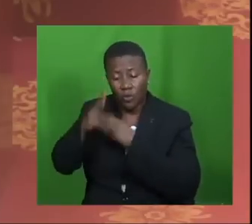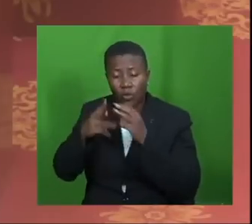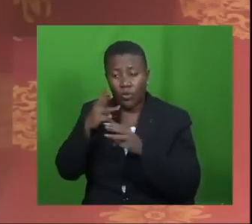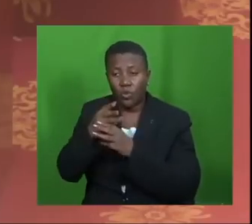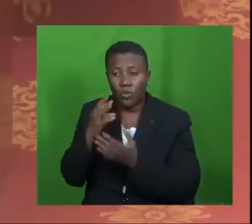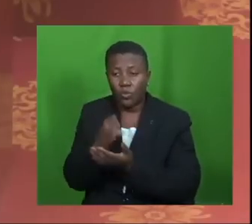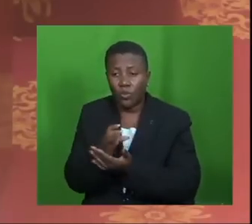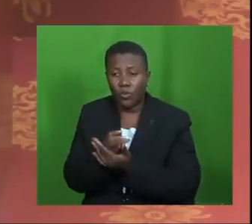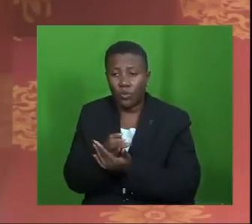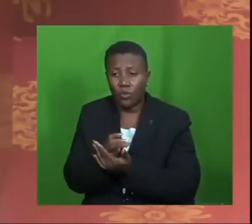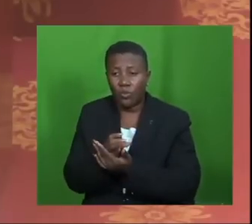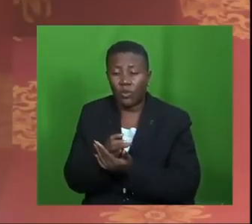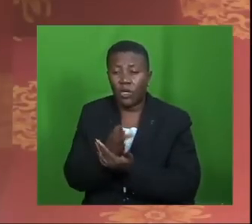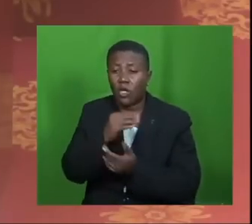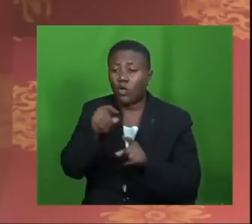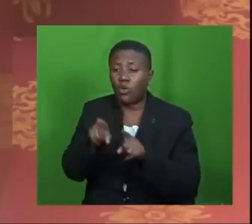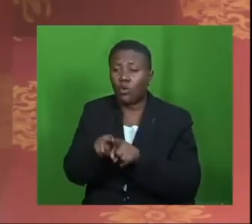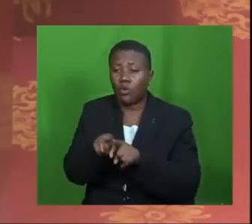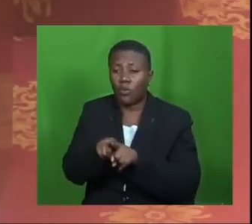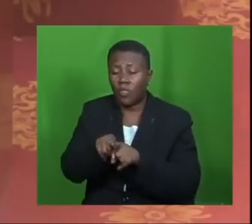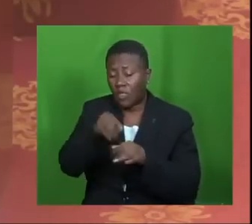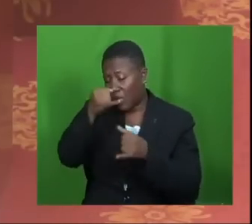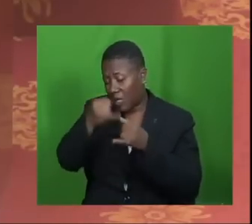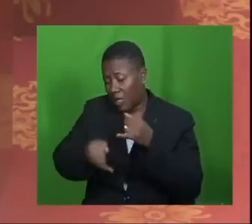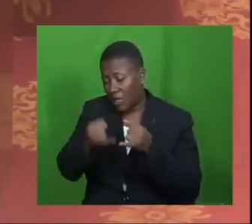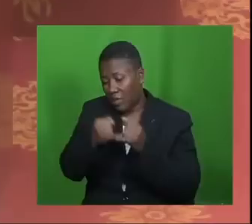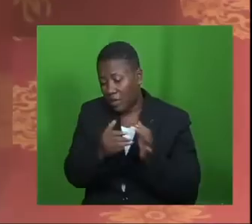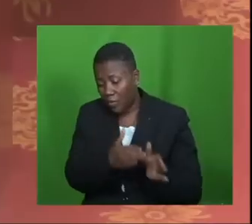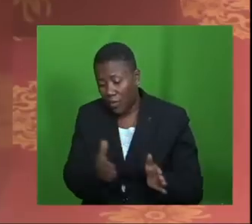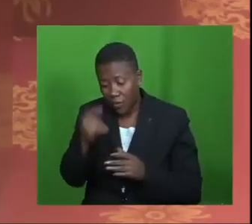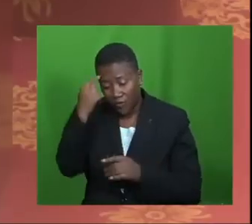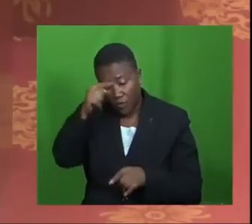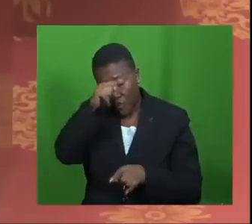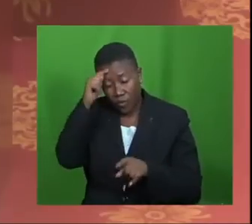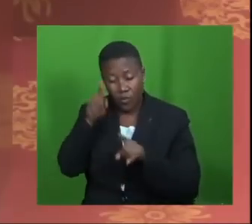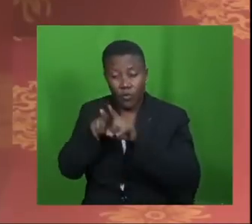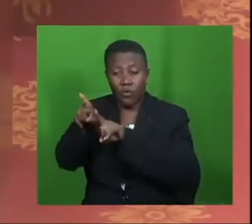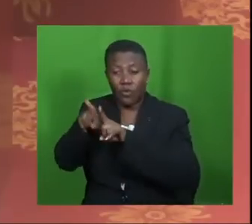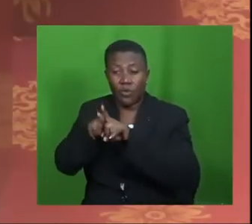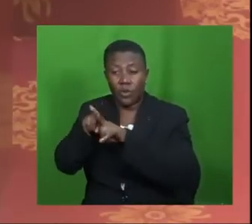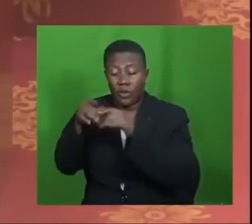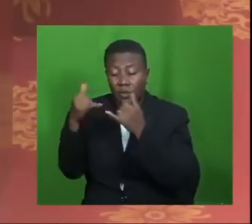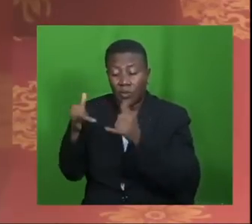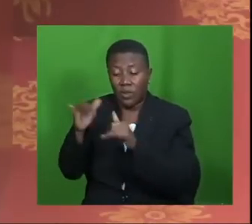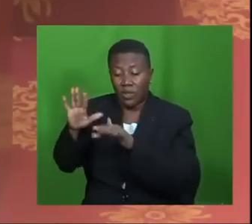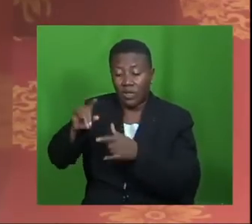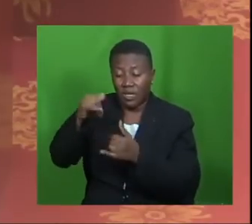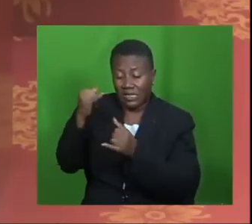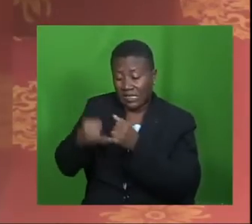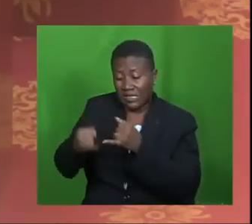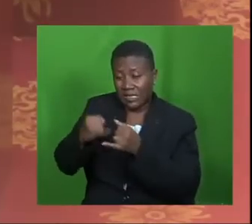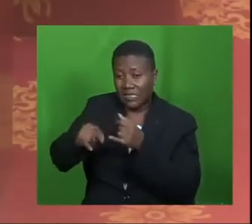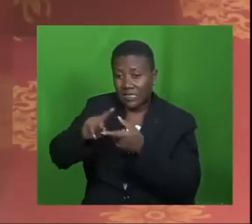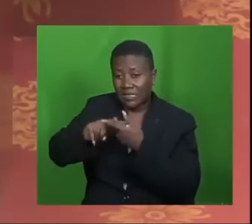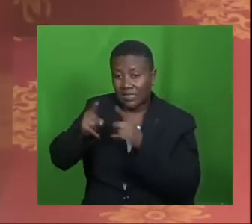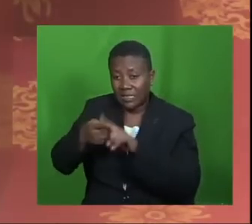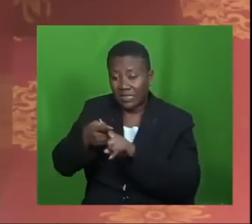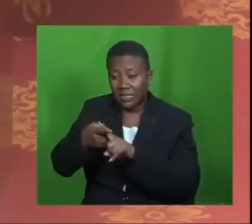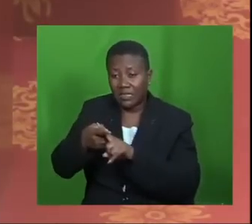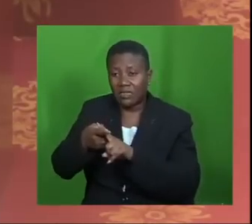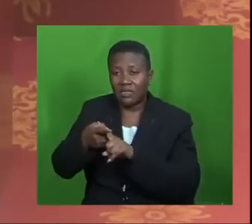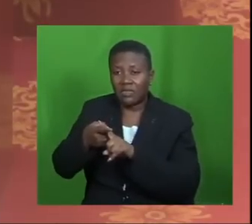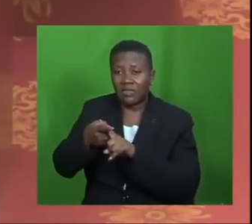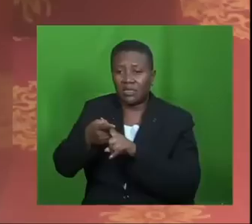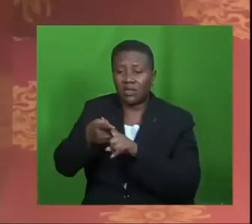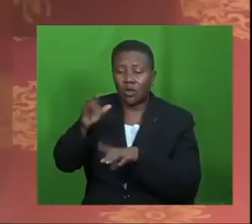As part of the final phase preparation for the Black Stars played its final friendly match against Switzerland in Abu Dhabi on